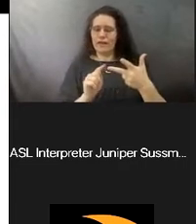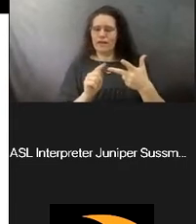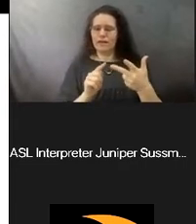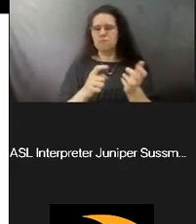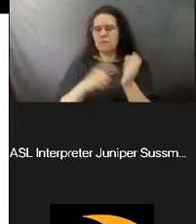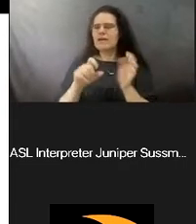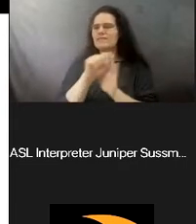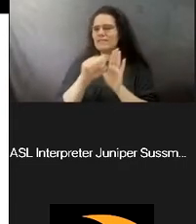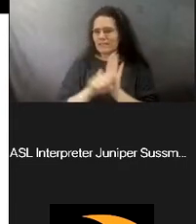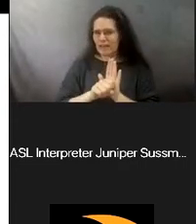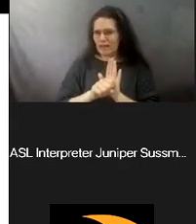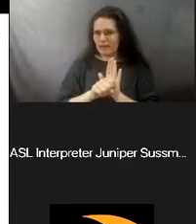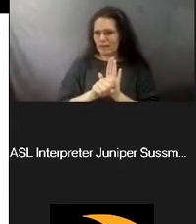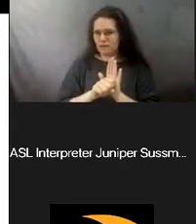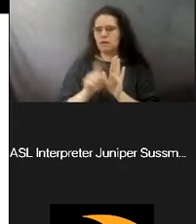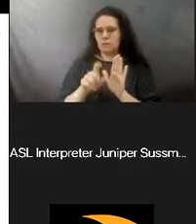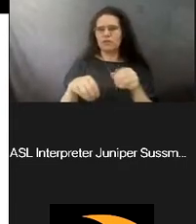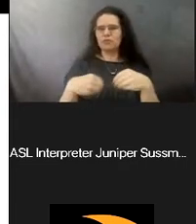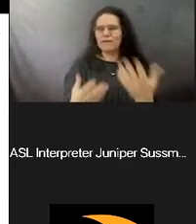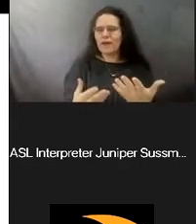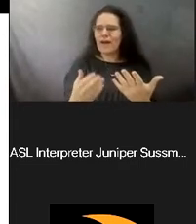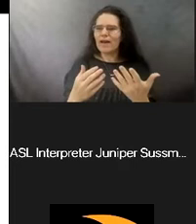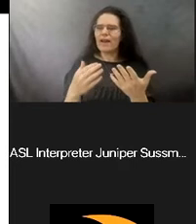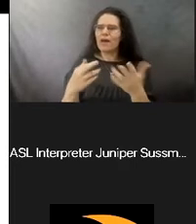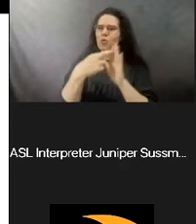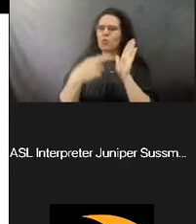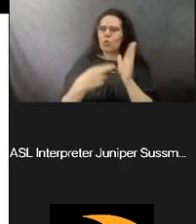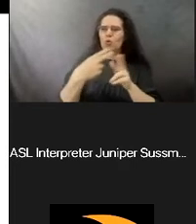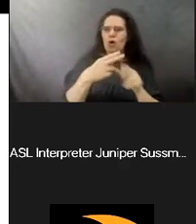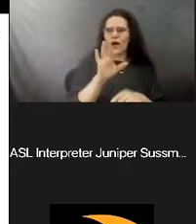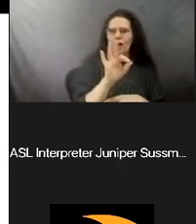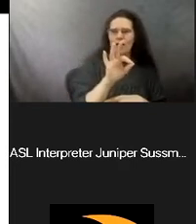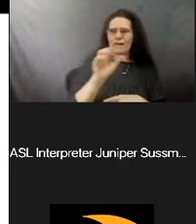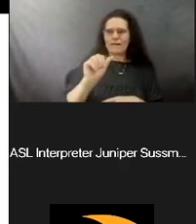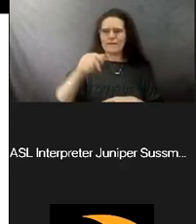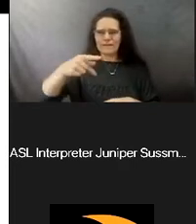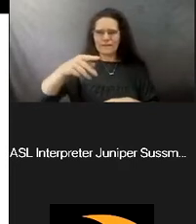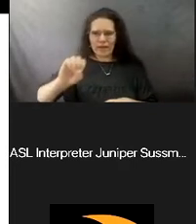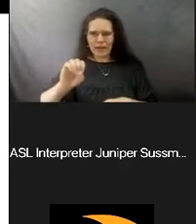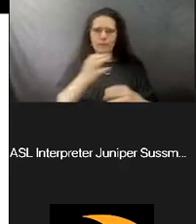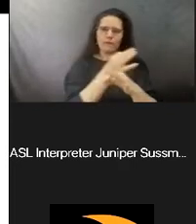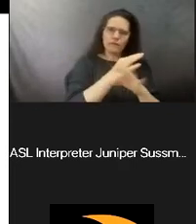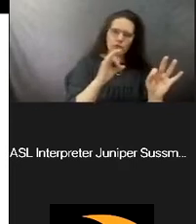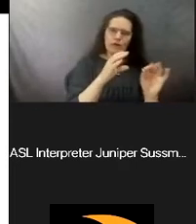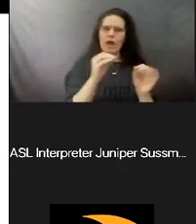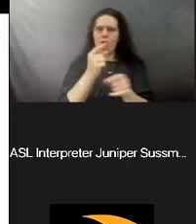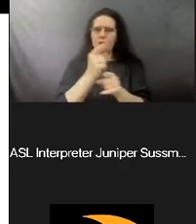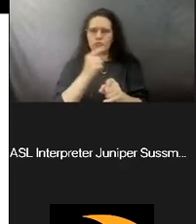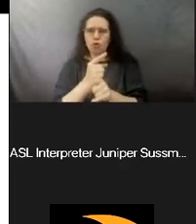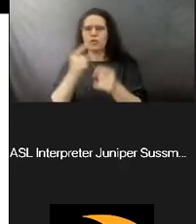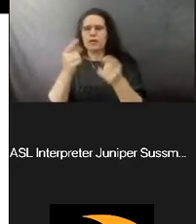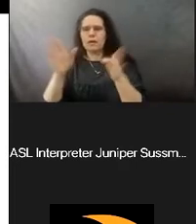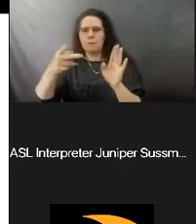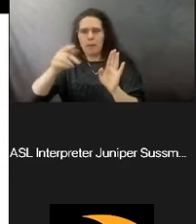to provide what's called FAPE, a free, appropriate public education to eligible children